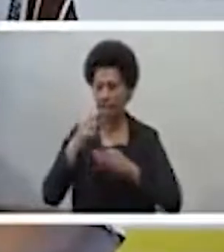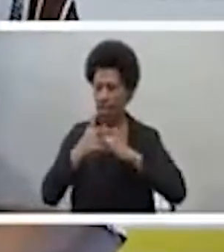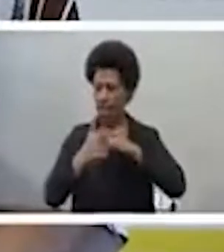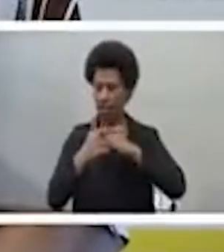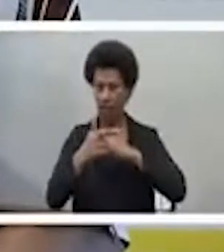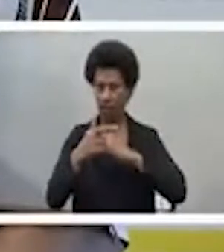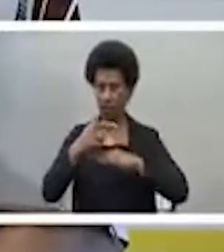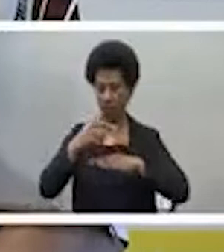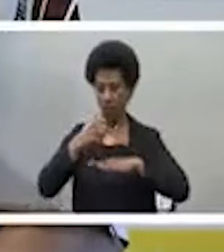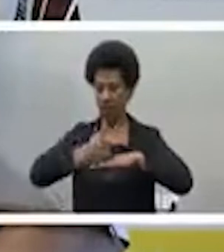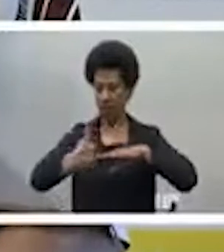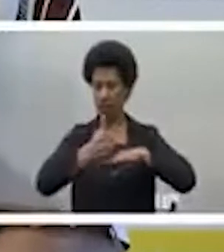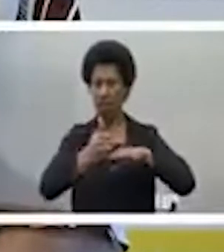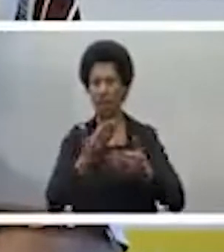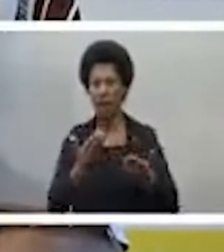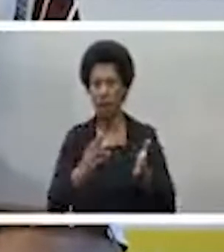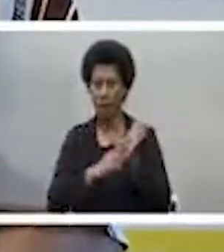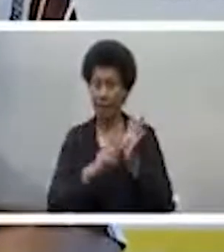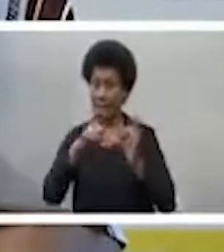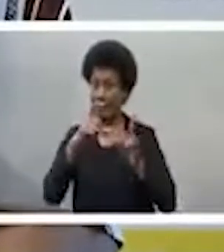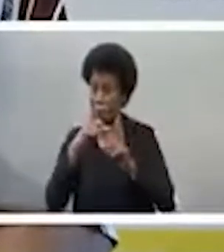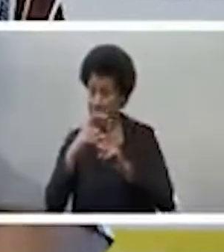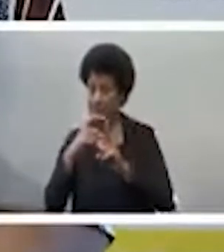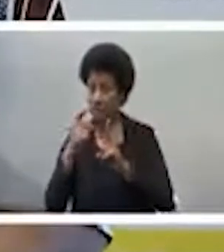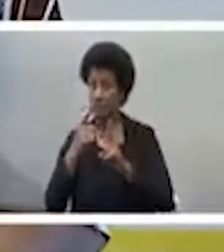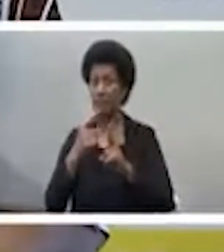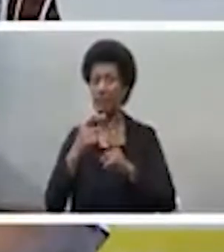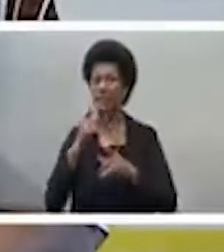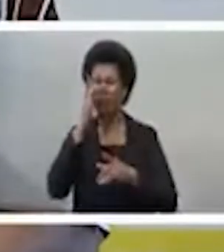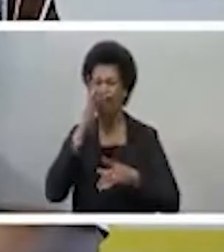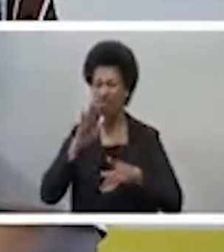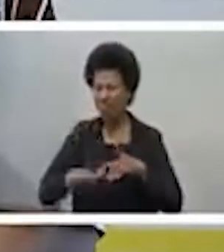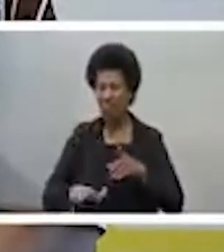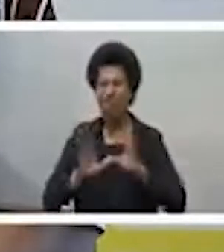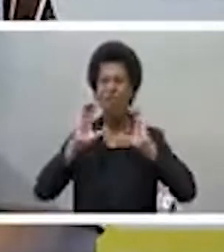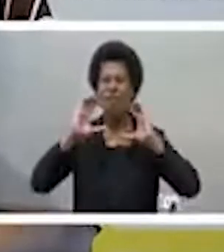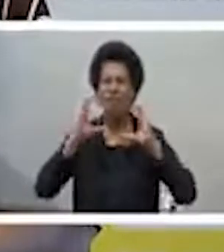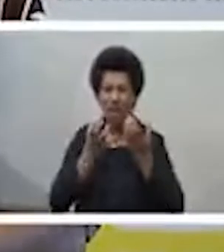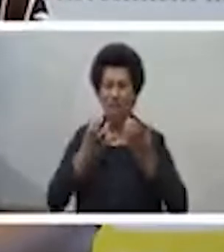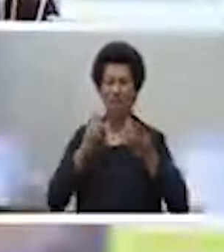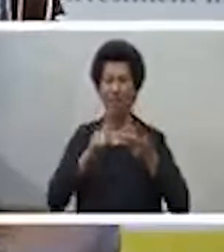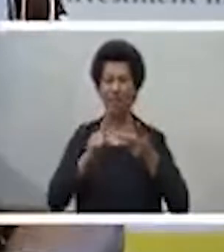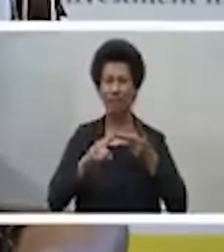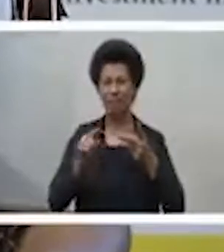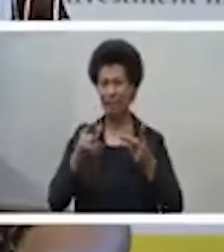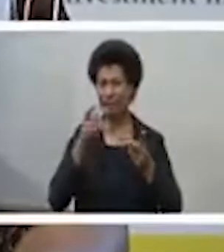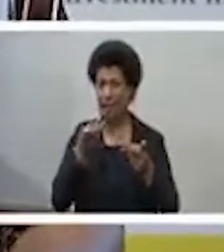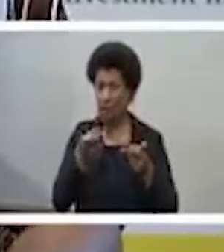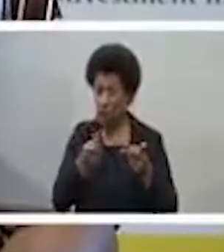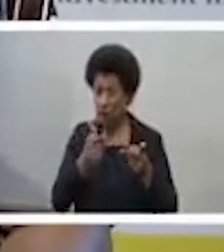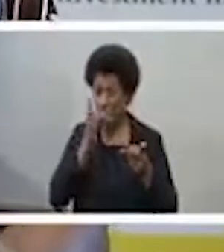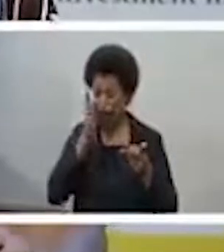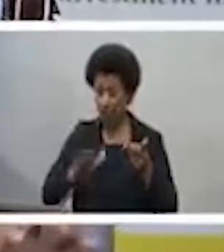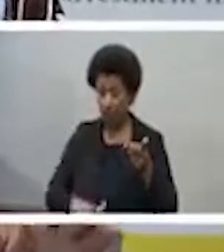address non-communicable diseases, childhood obesity, stunting, and early childhood development.